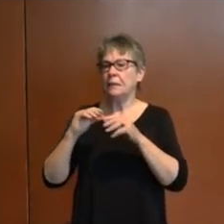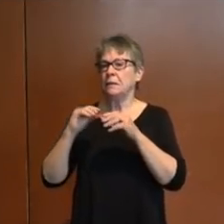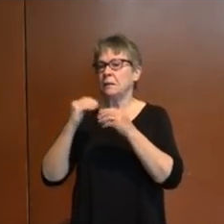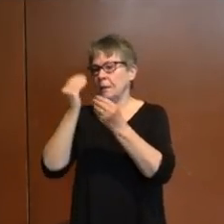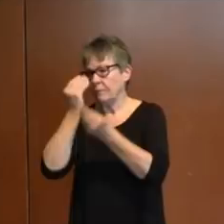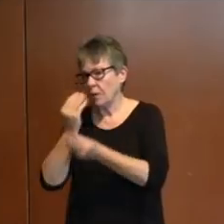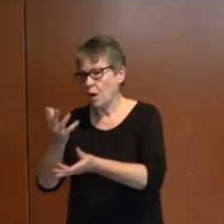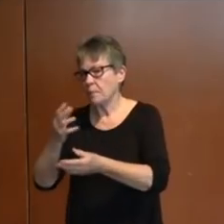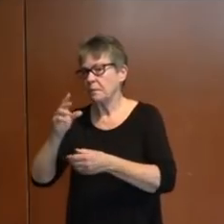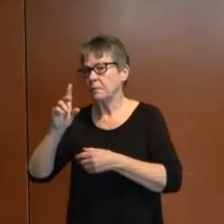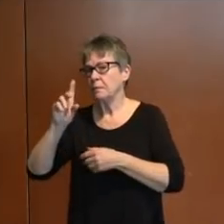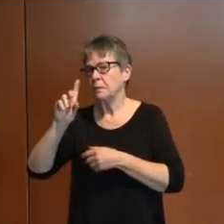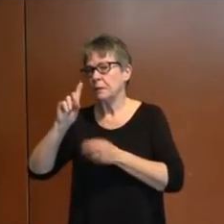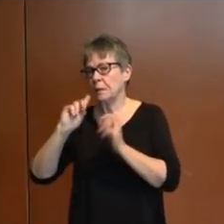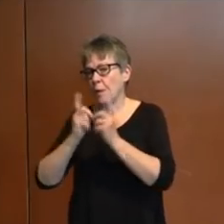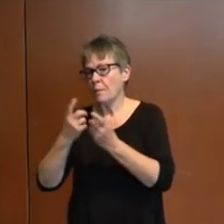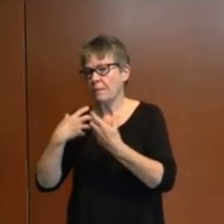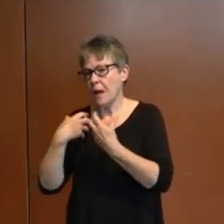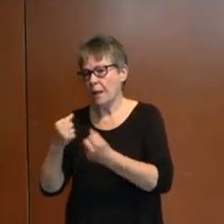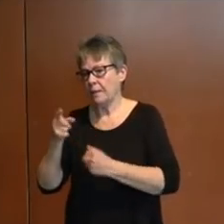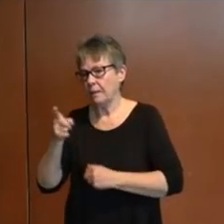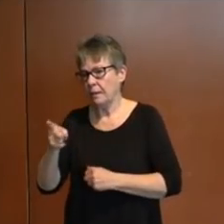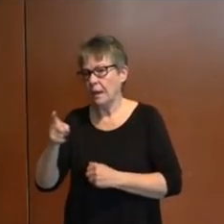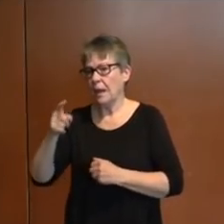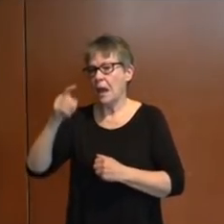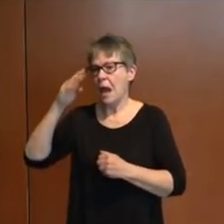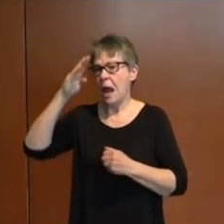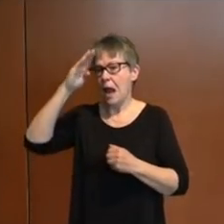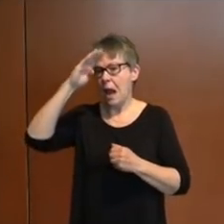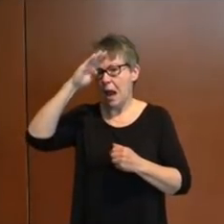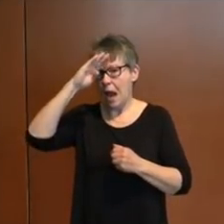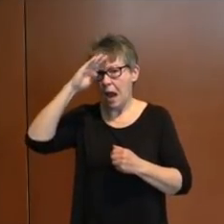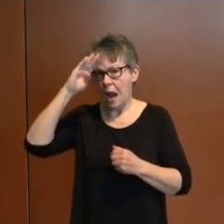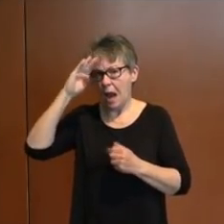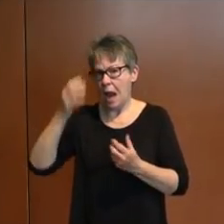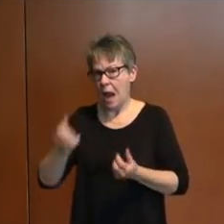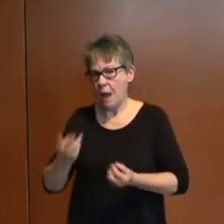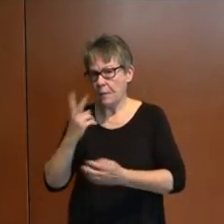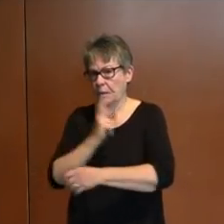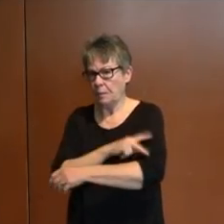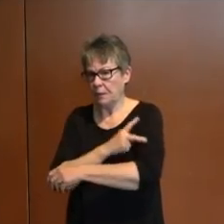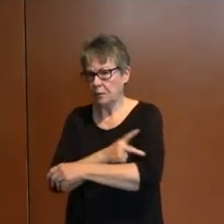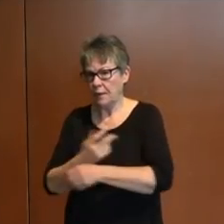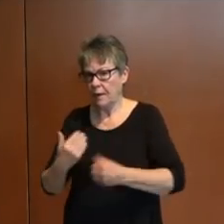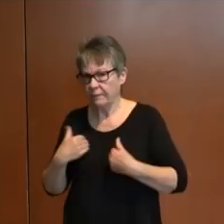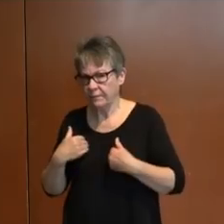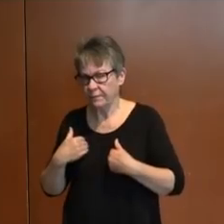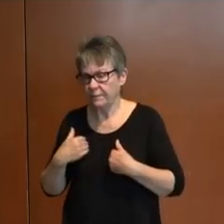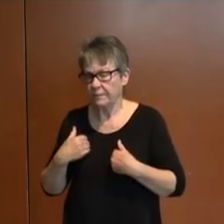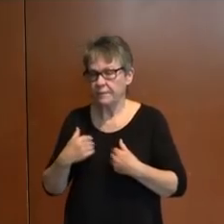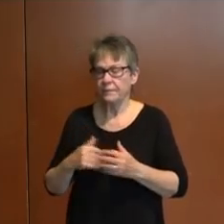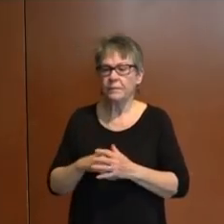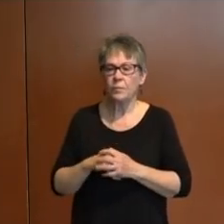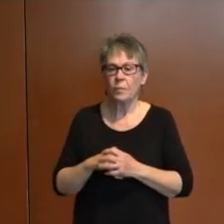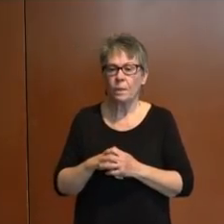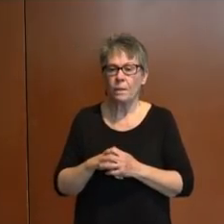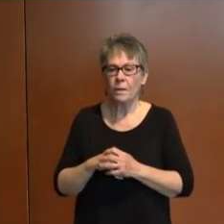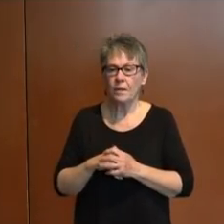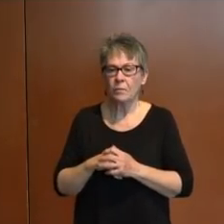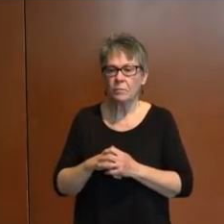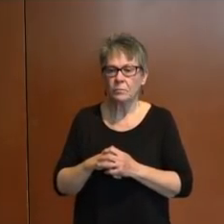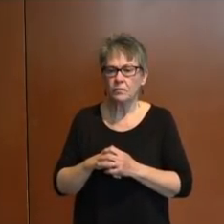levels. Will you share this information? If not, why not? Also, what is this?